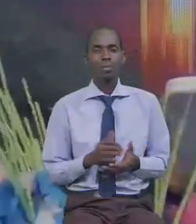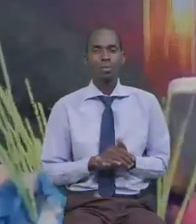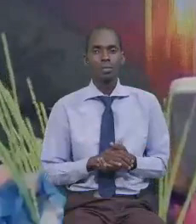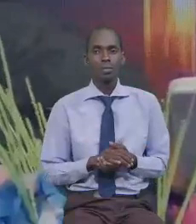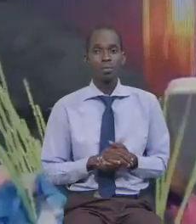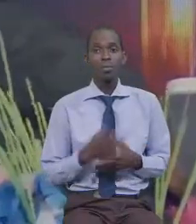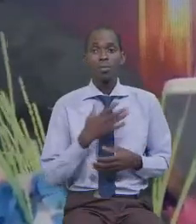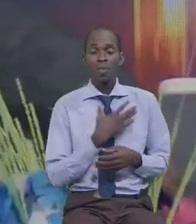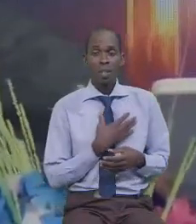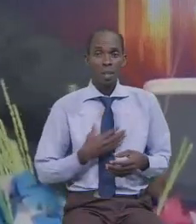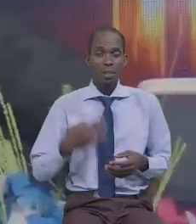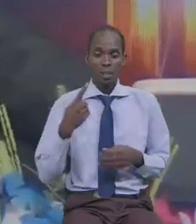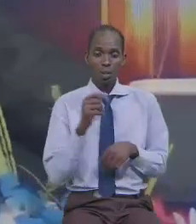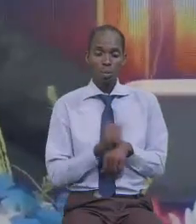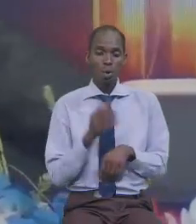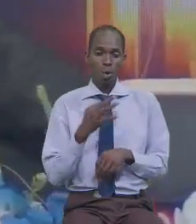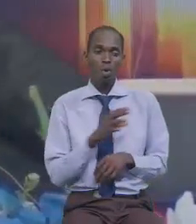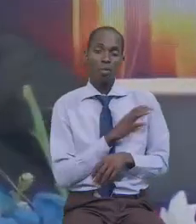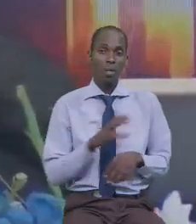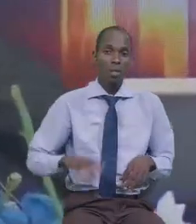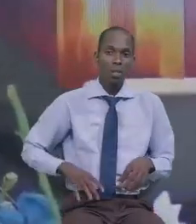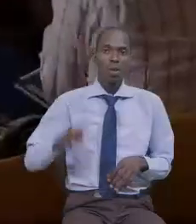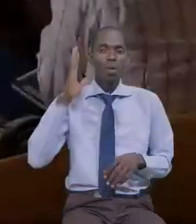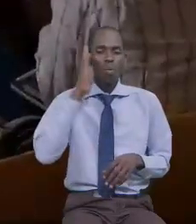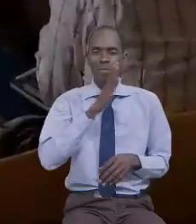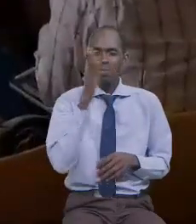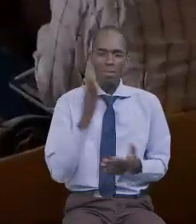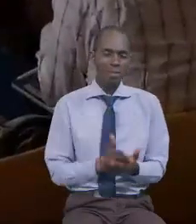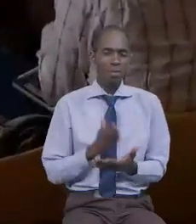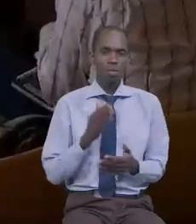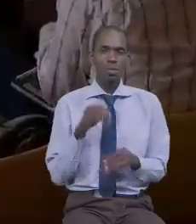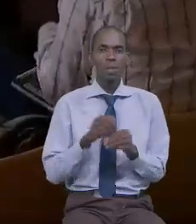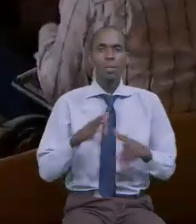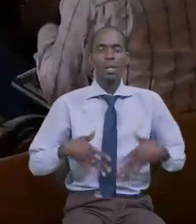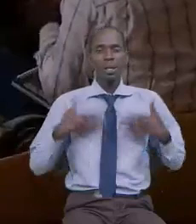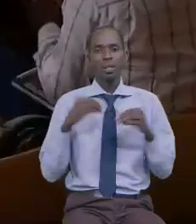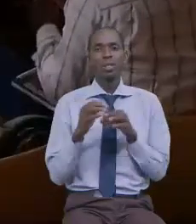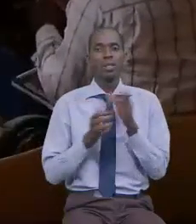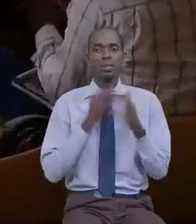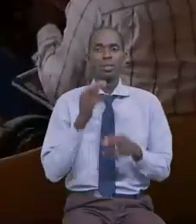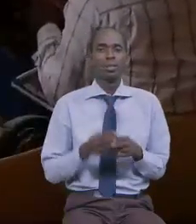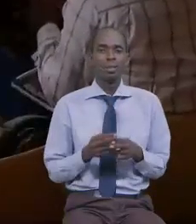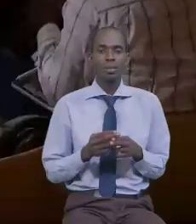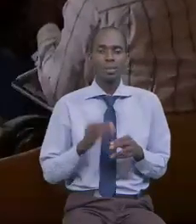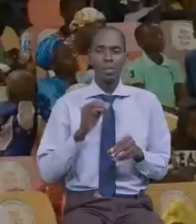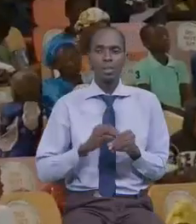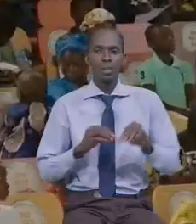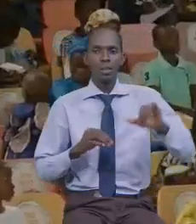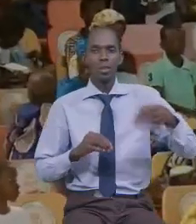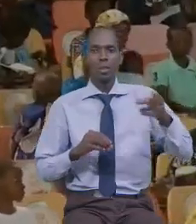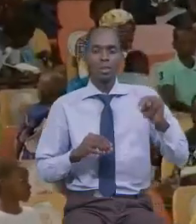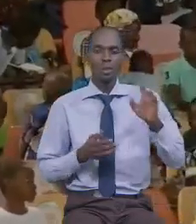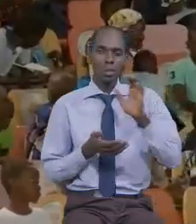the work of Christ will never stop in your life. In John chapter